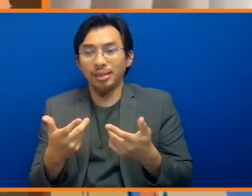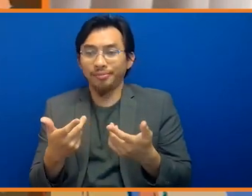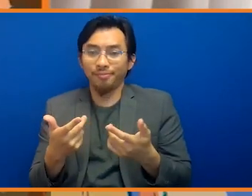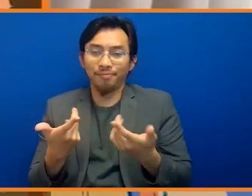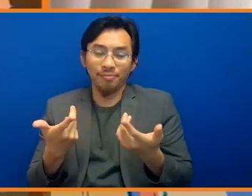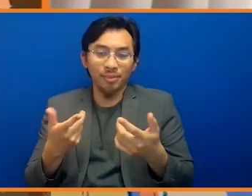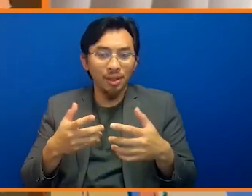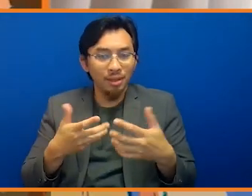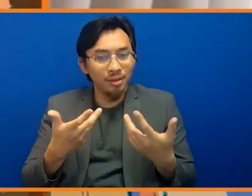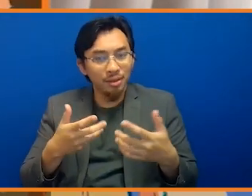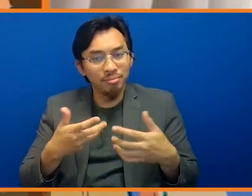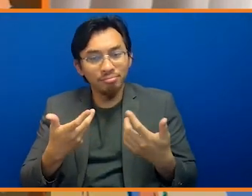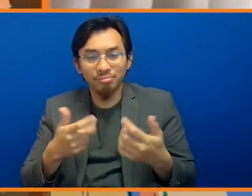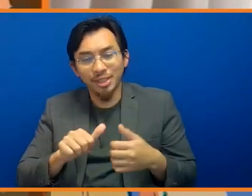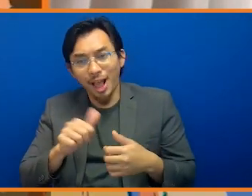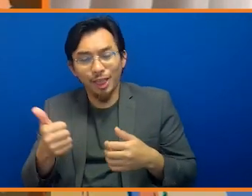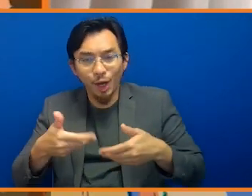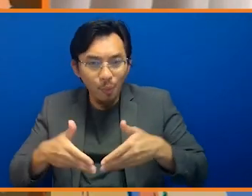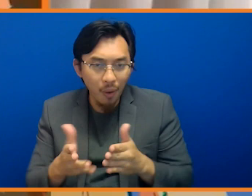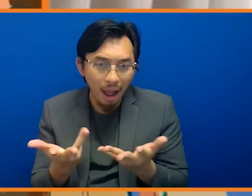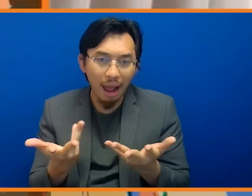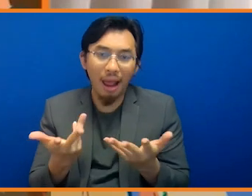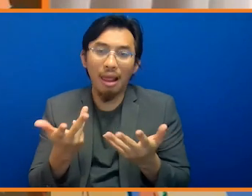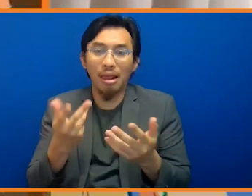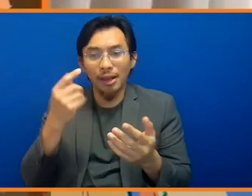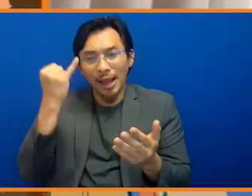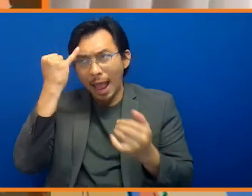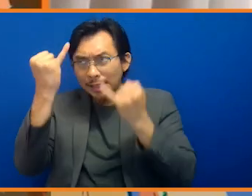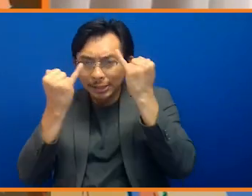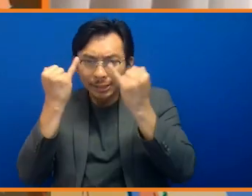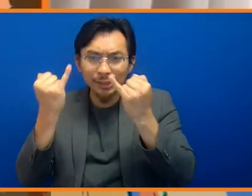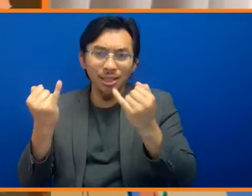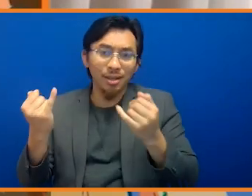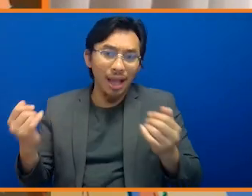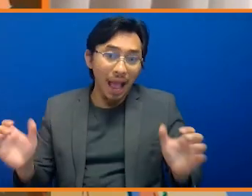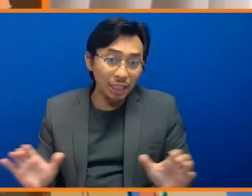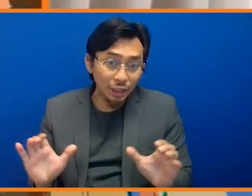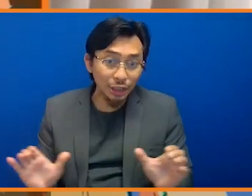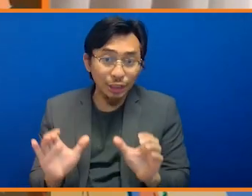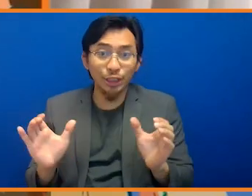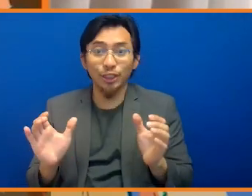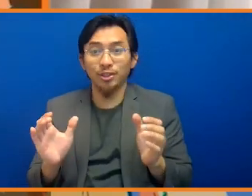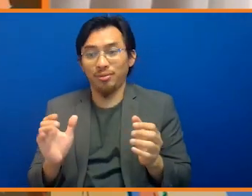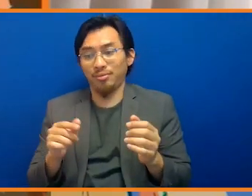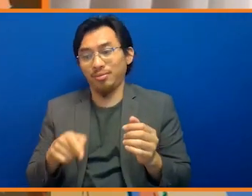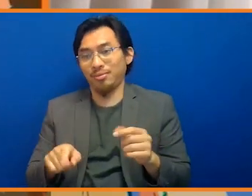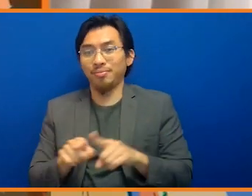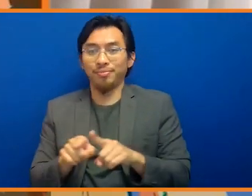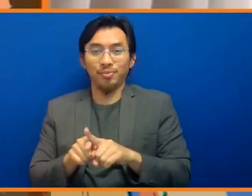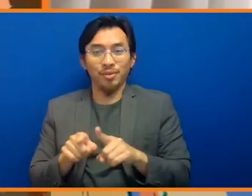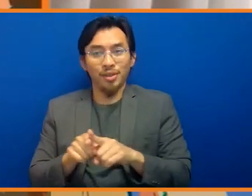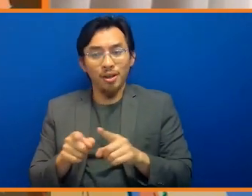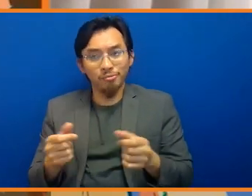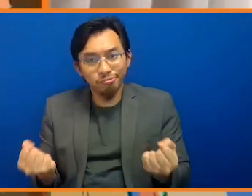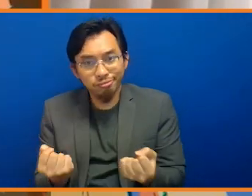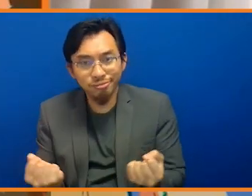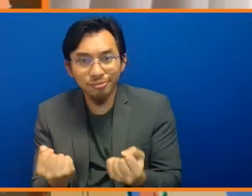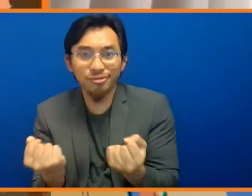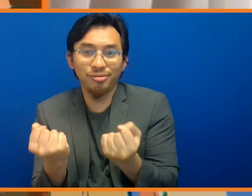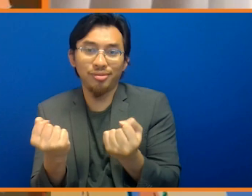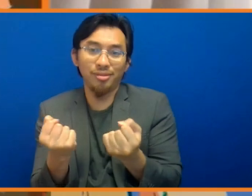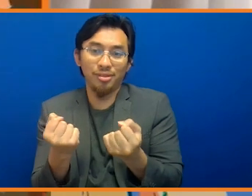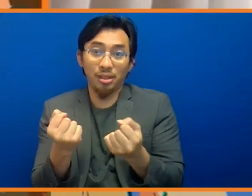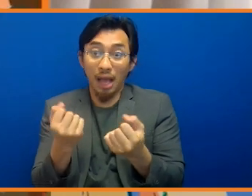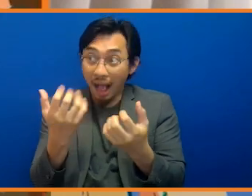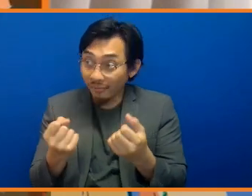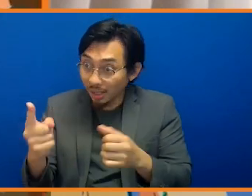going to be pay them and try to pulling out to the ideas and actions from the participant to take the in the case of the